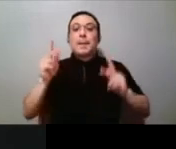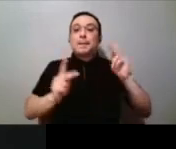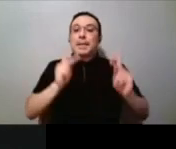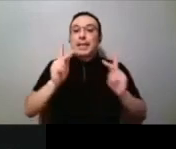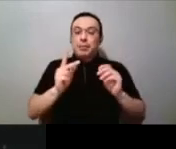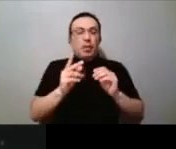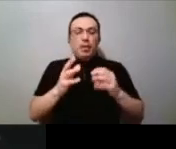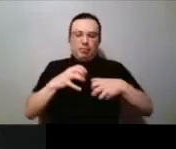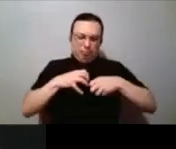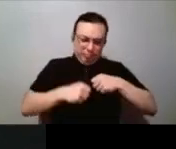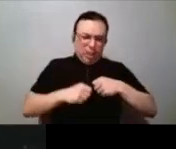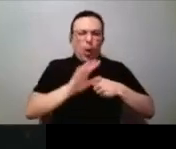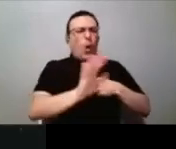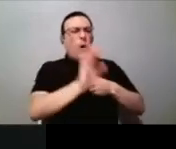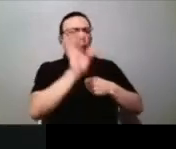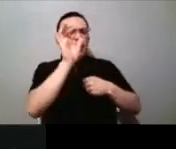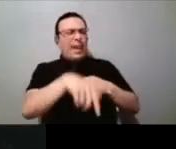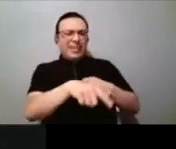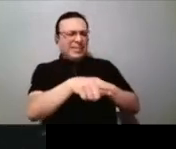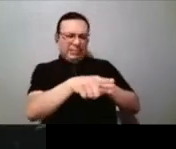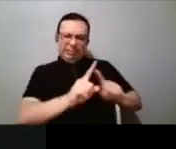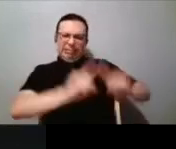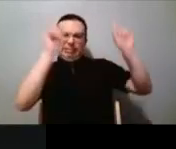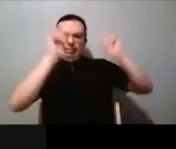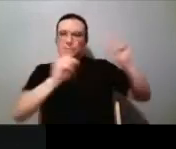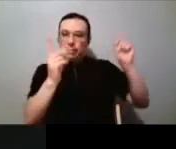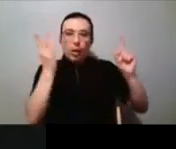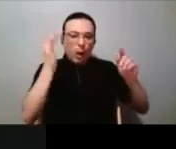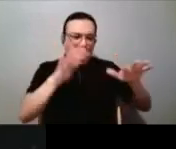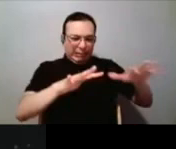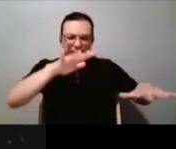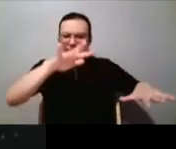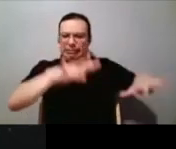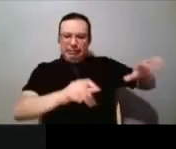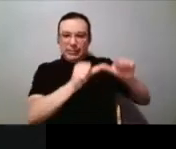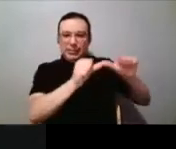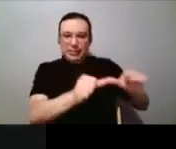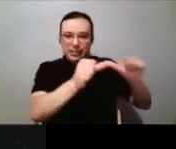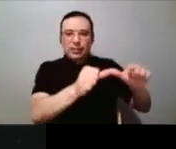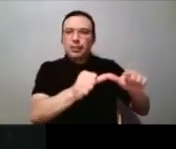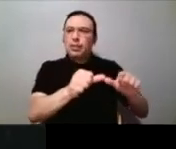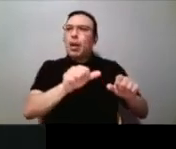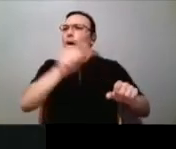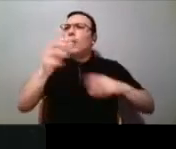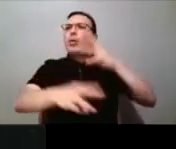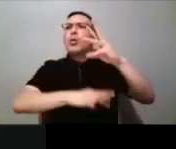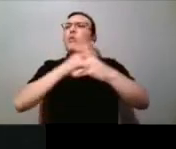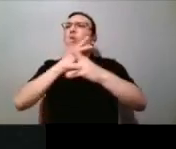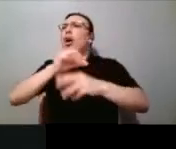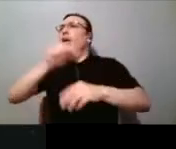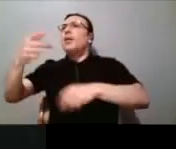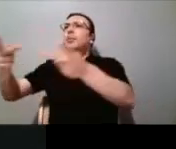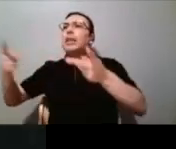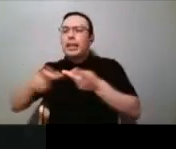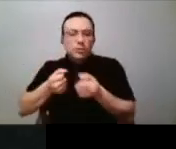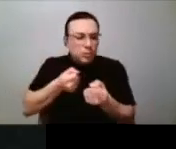summons and cleaves, cracking us open to the sense of another world that supports the sick, the weak, and the dying